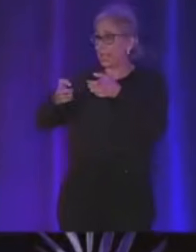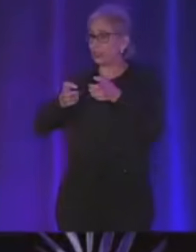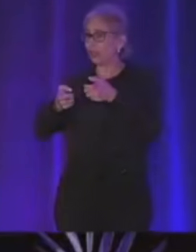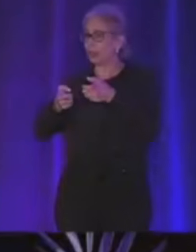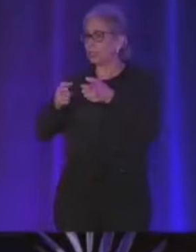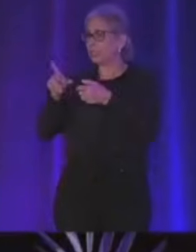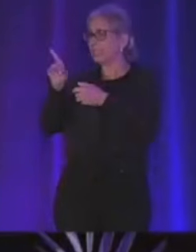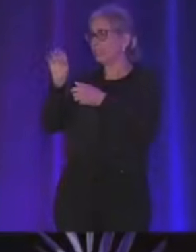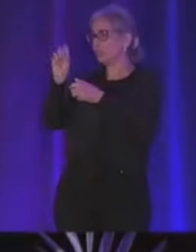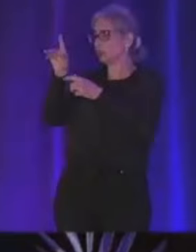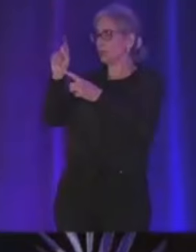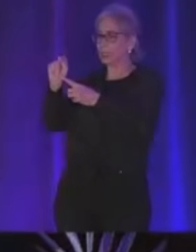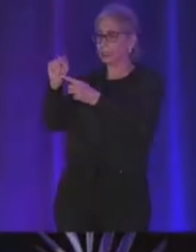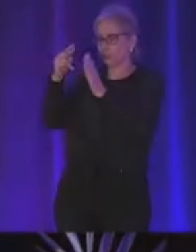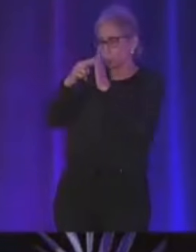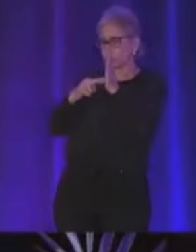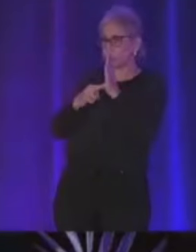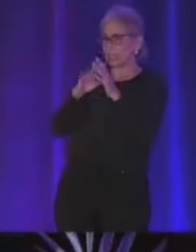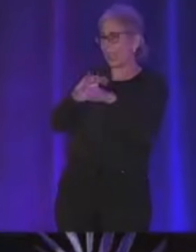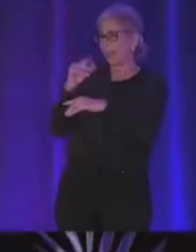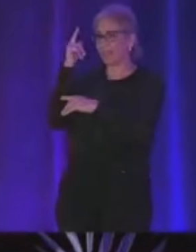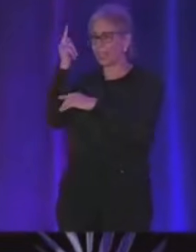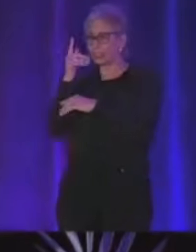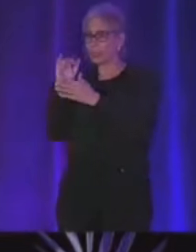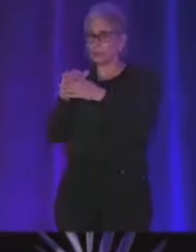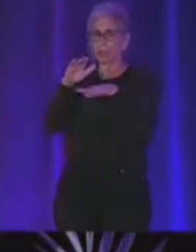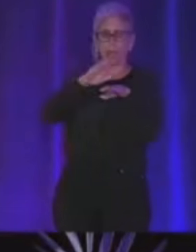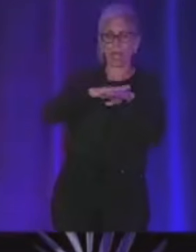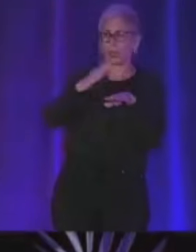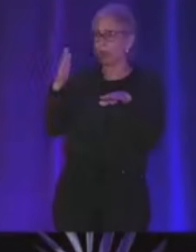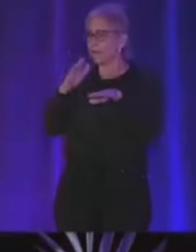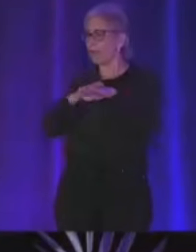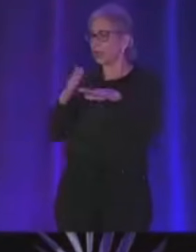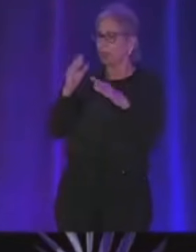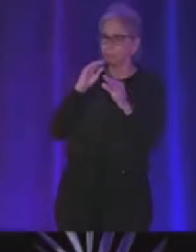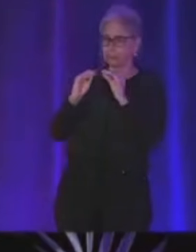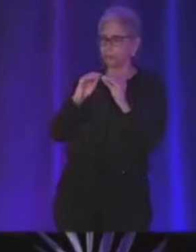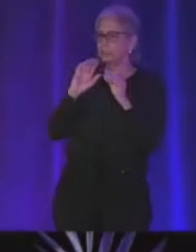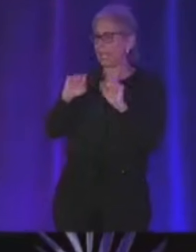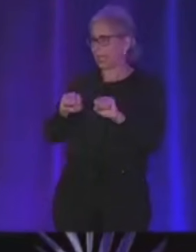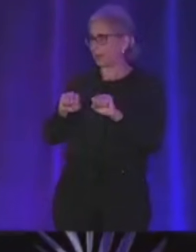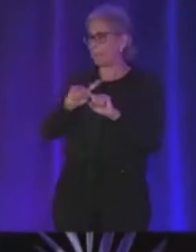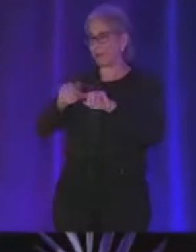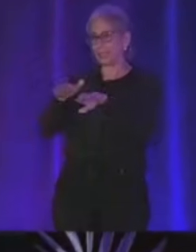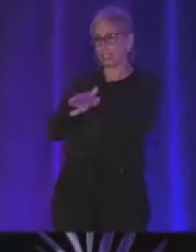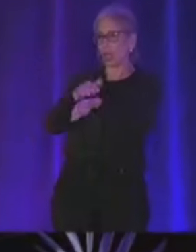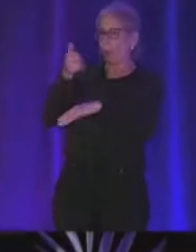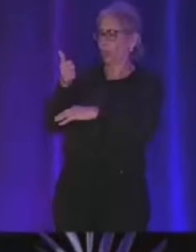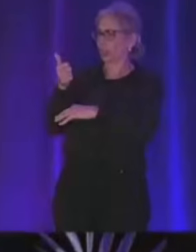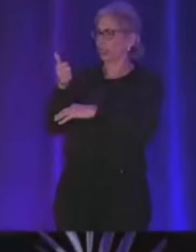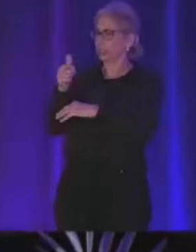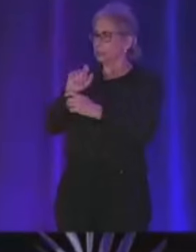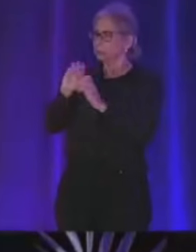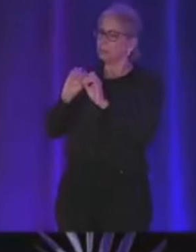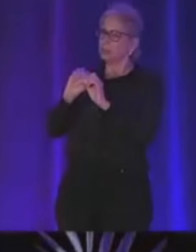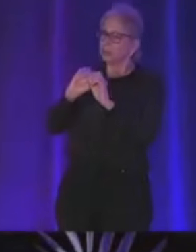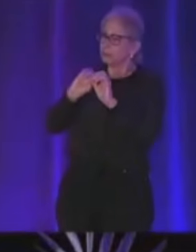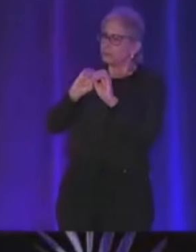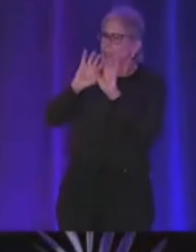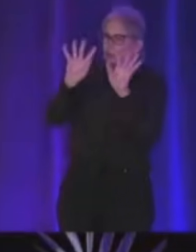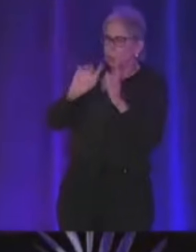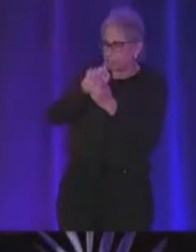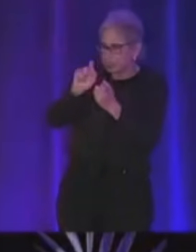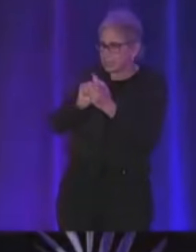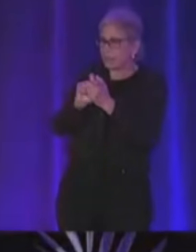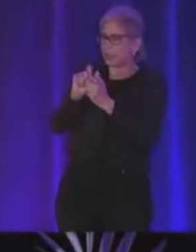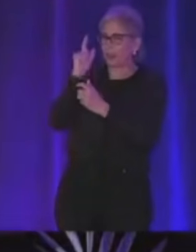discrete rules, individual pieces of logic that can be turned off and configured. But it's slower. And it has explicit logic for every edge case because